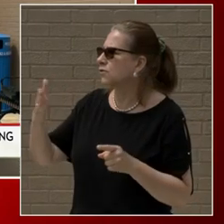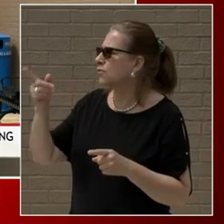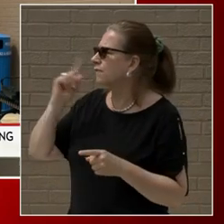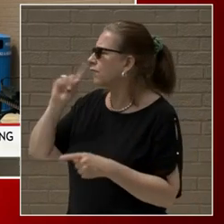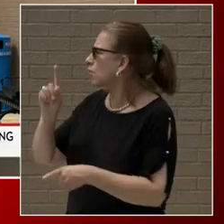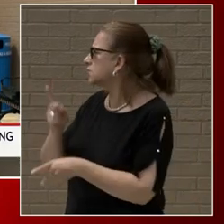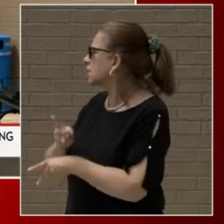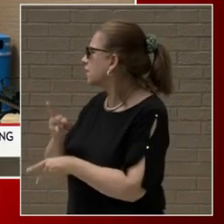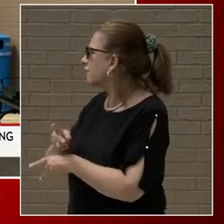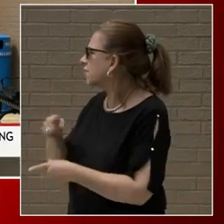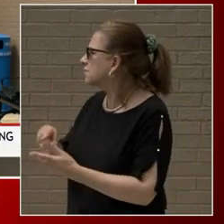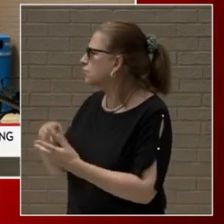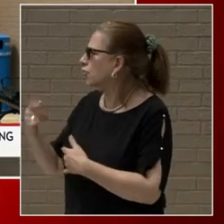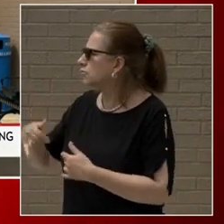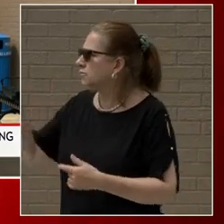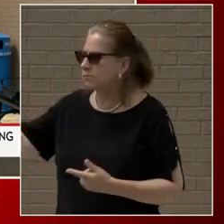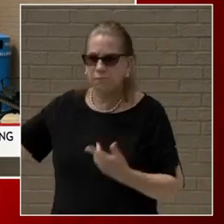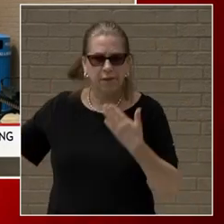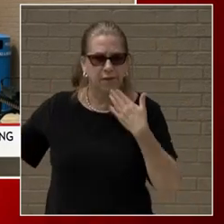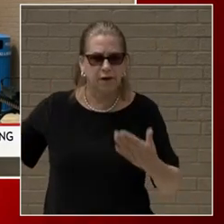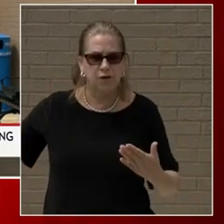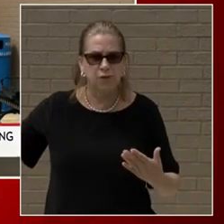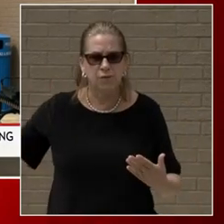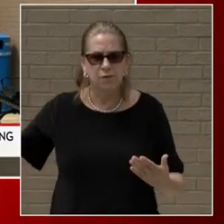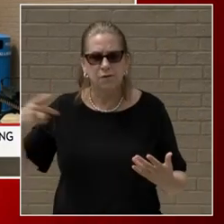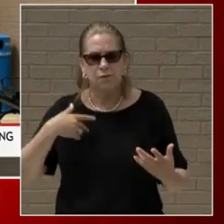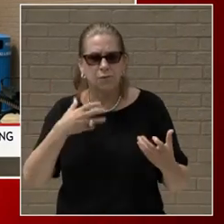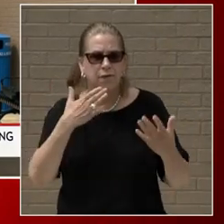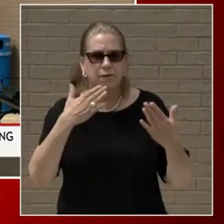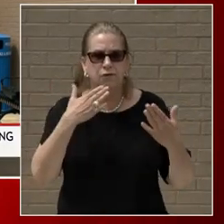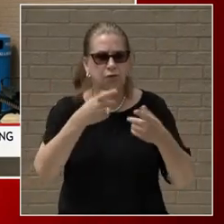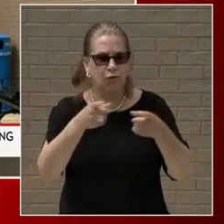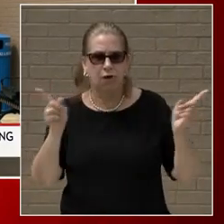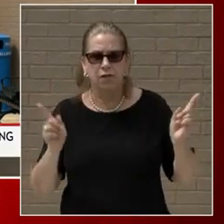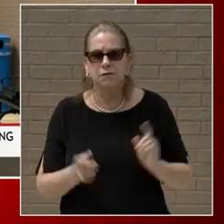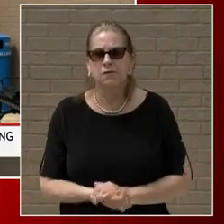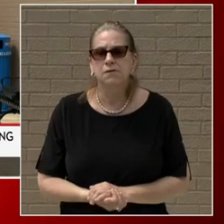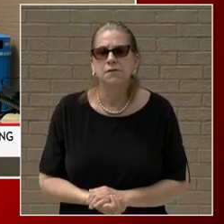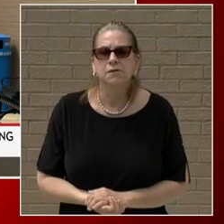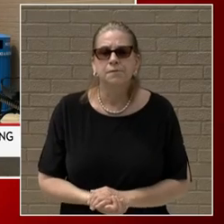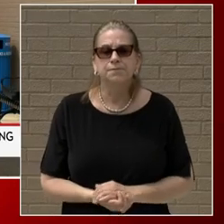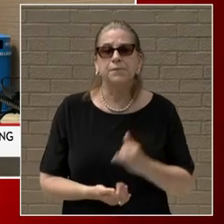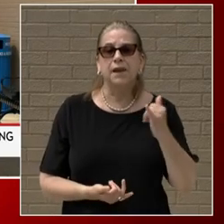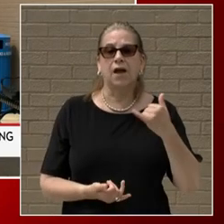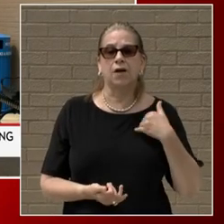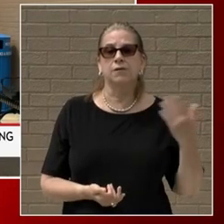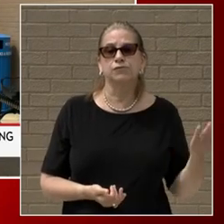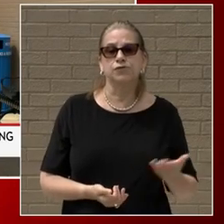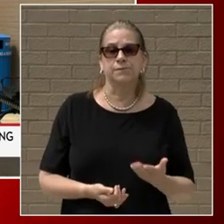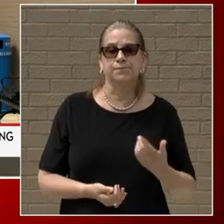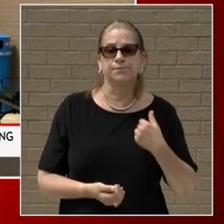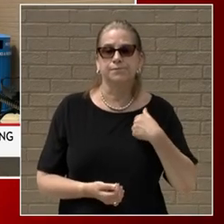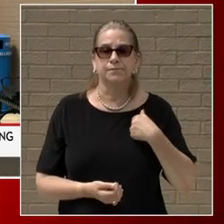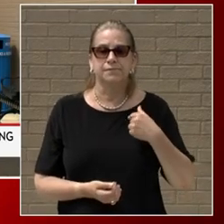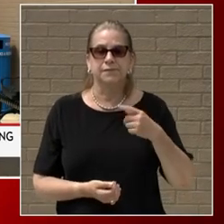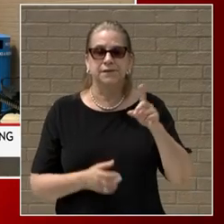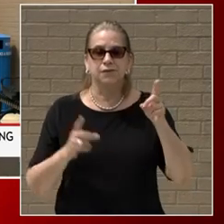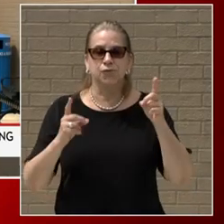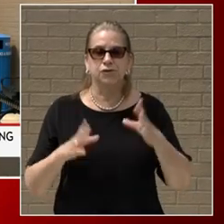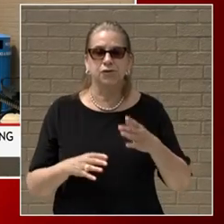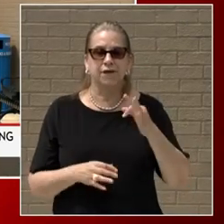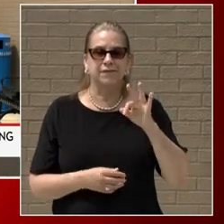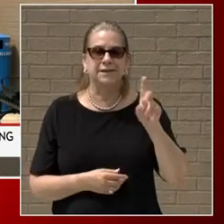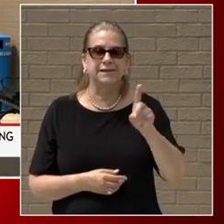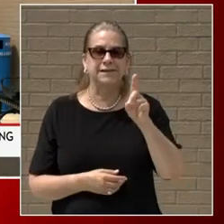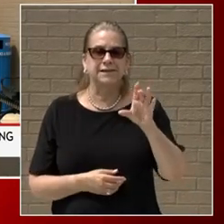Now, thank you guys. Now let me bring to the podium the Director of the DC's Department of